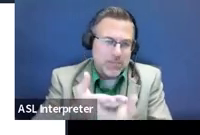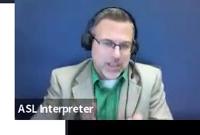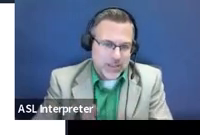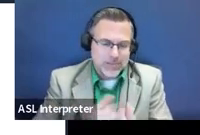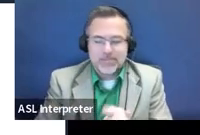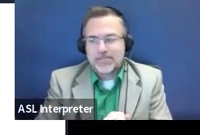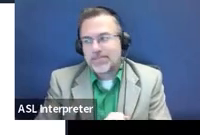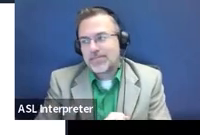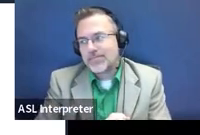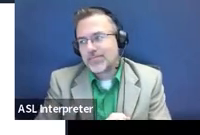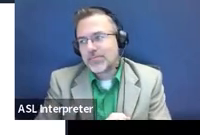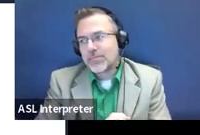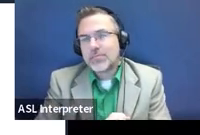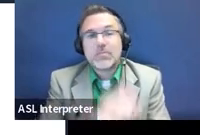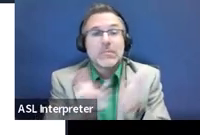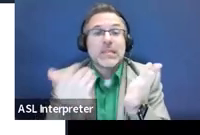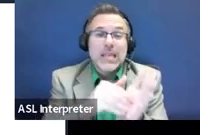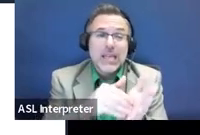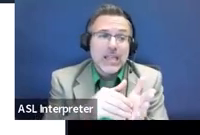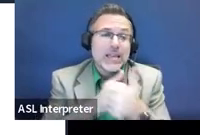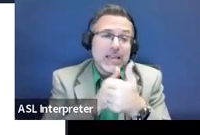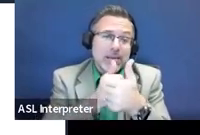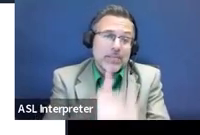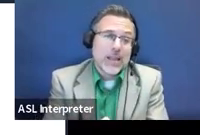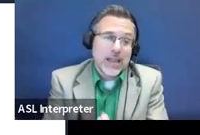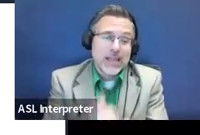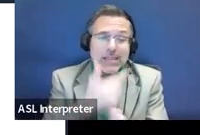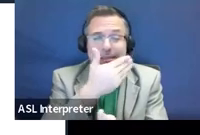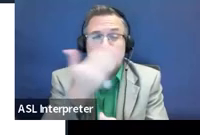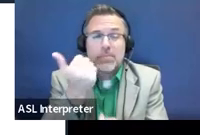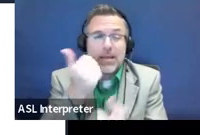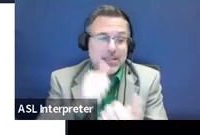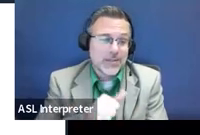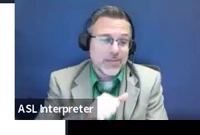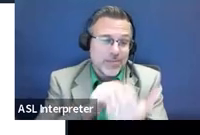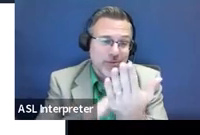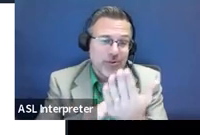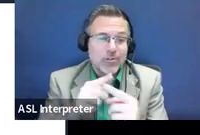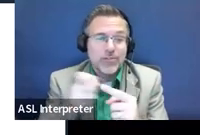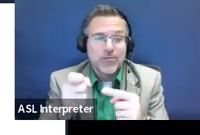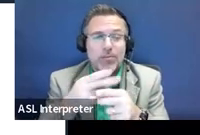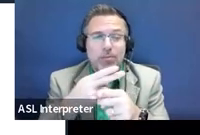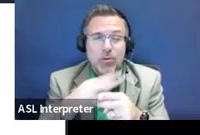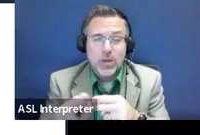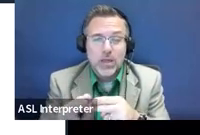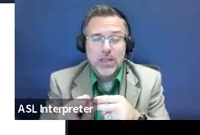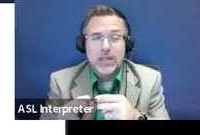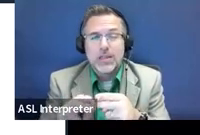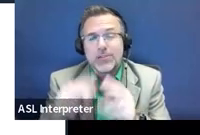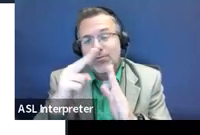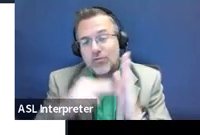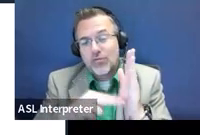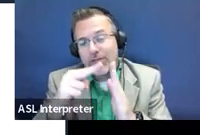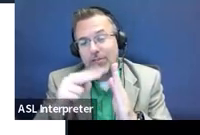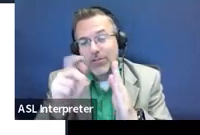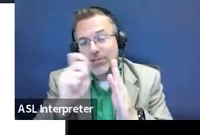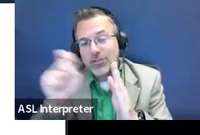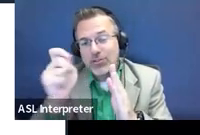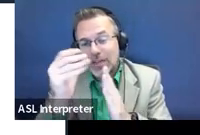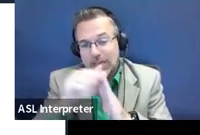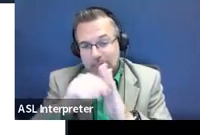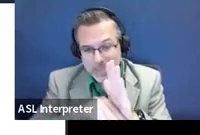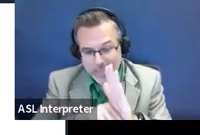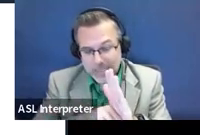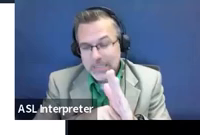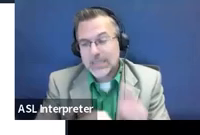again, this is just that compliance best practice from our quick reference checklist. The compliance pieces,